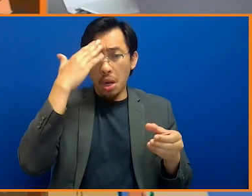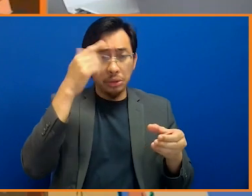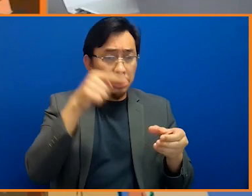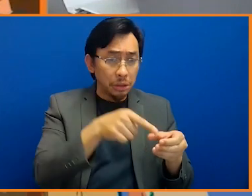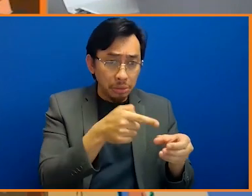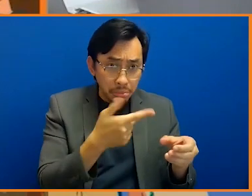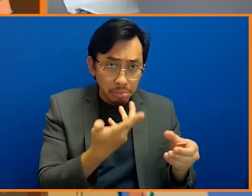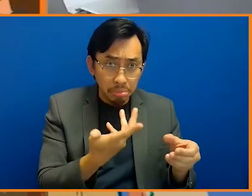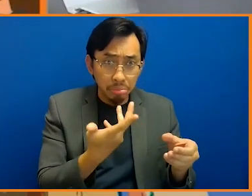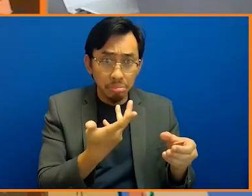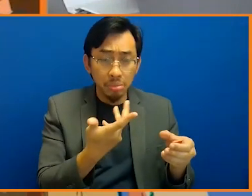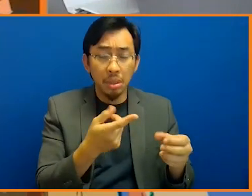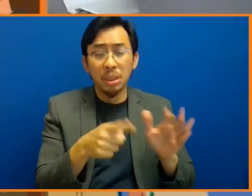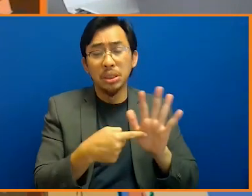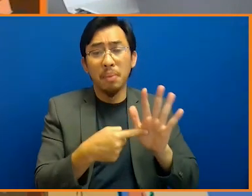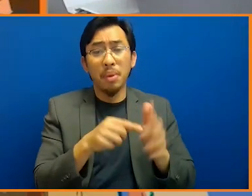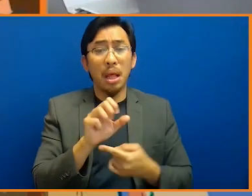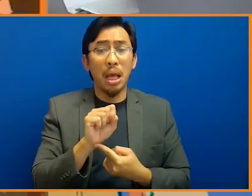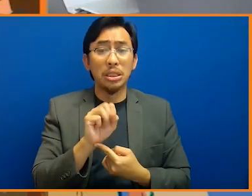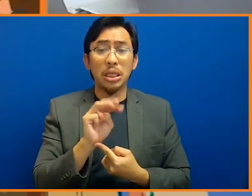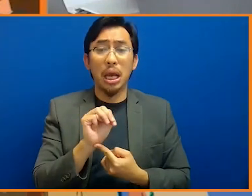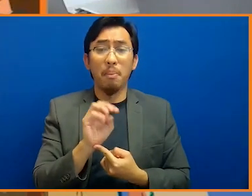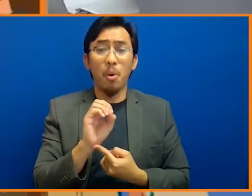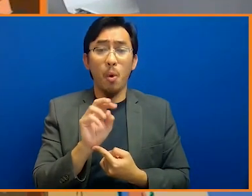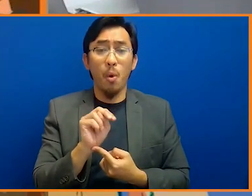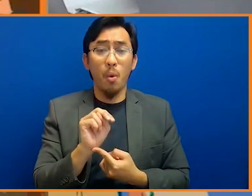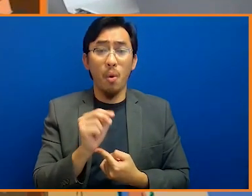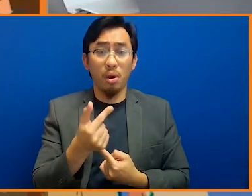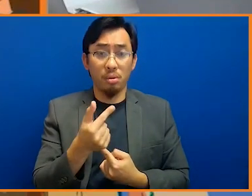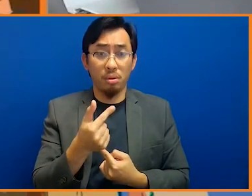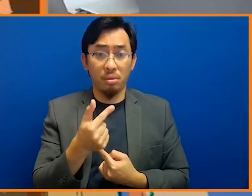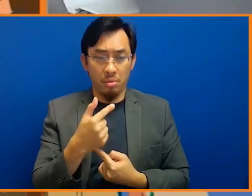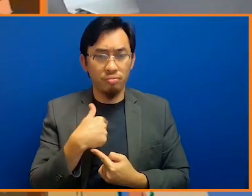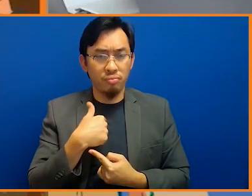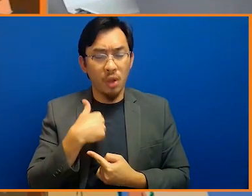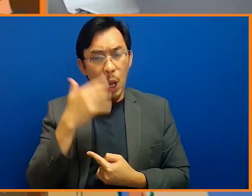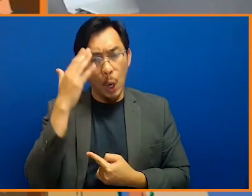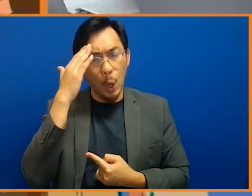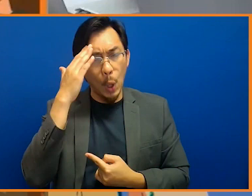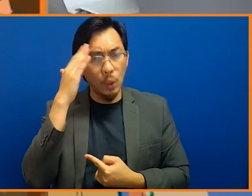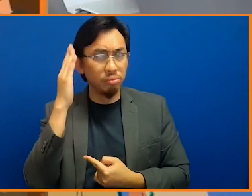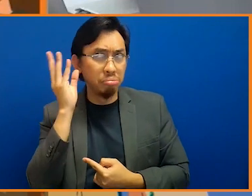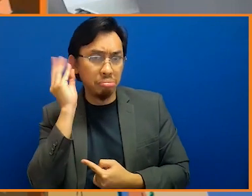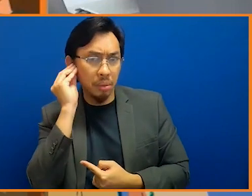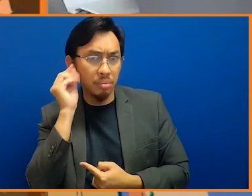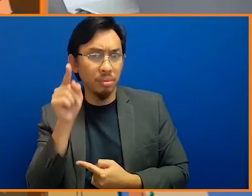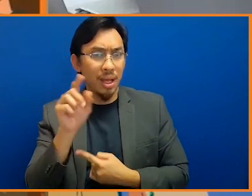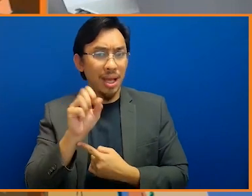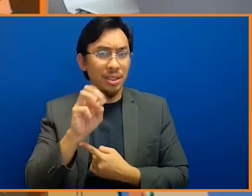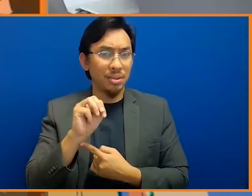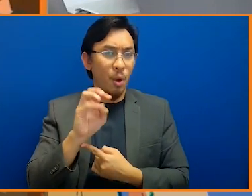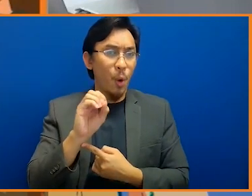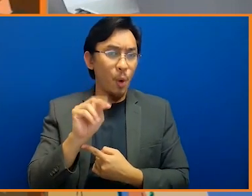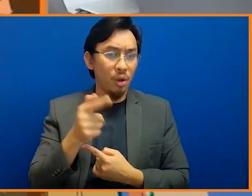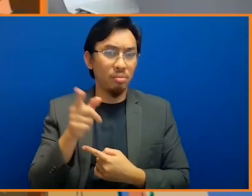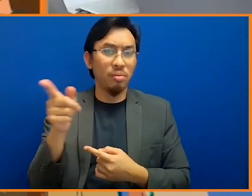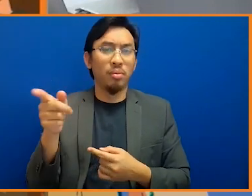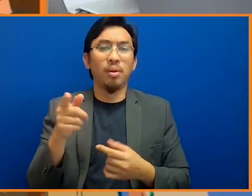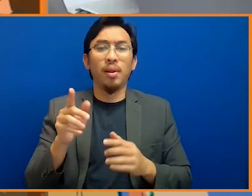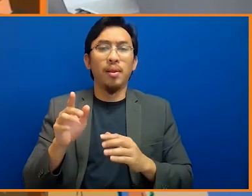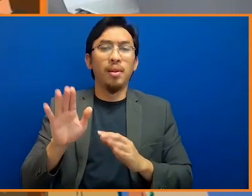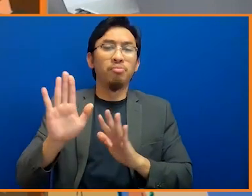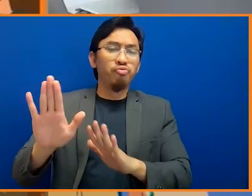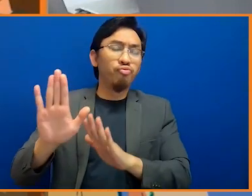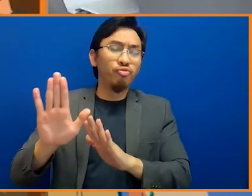types of local indigenous knowledge, for example, smog. We heard that a lot about smog, but how then